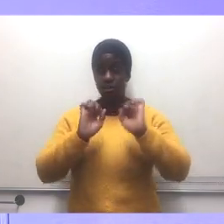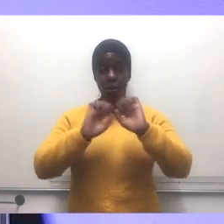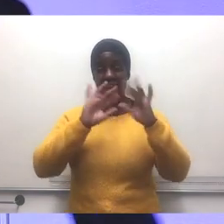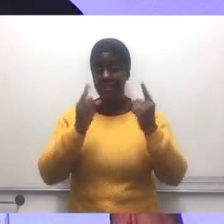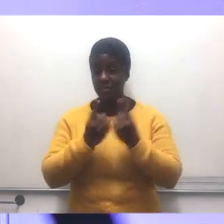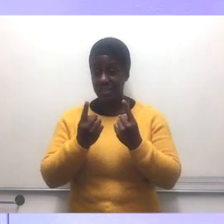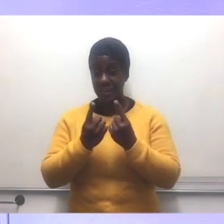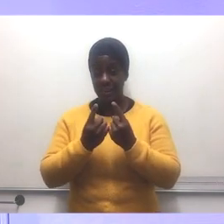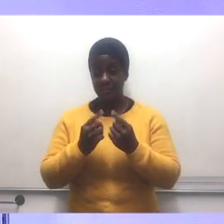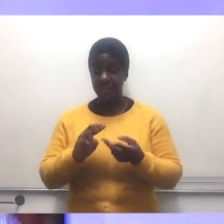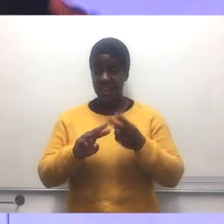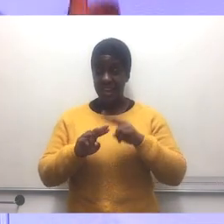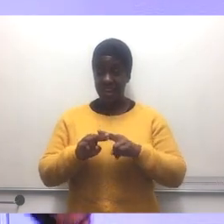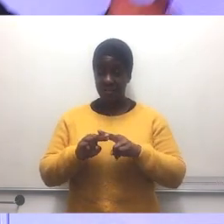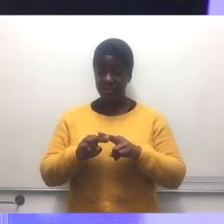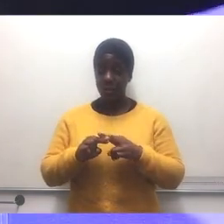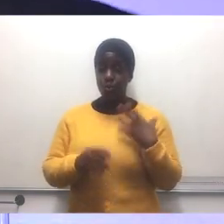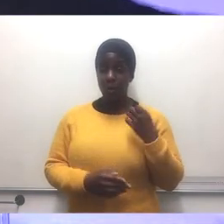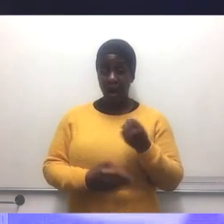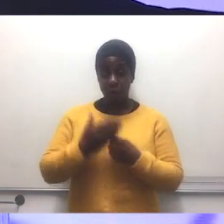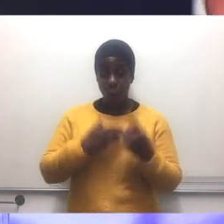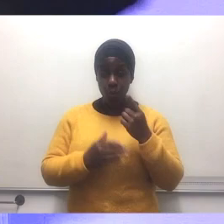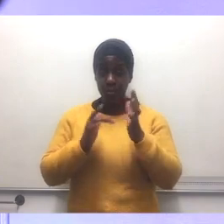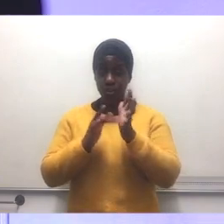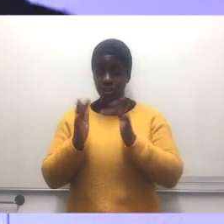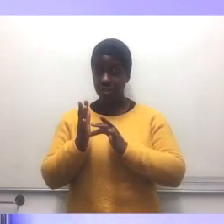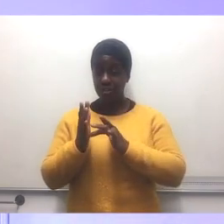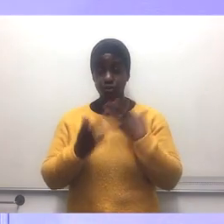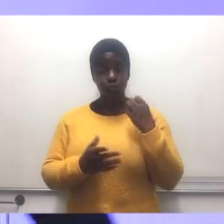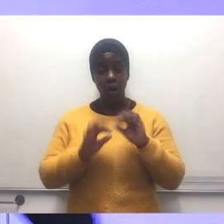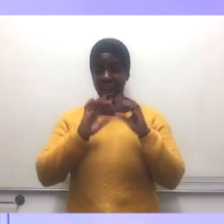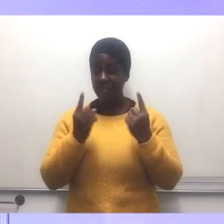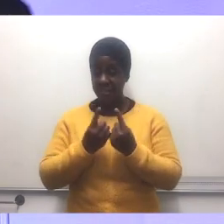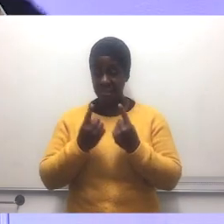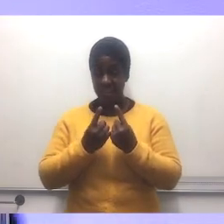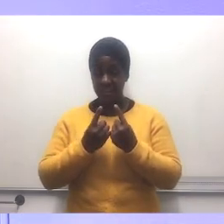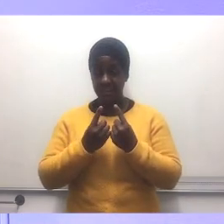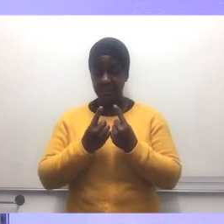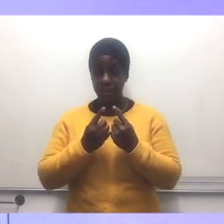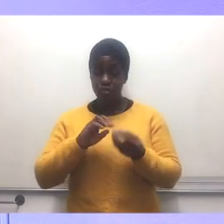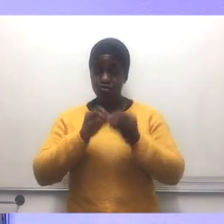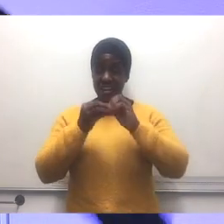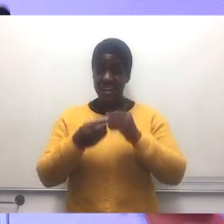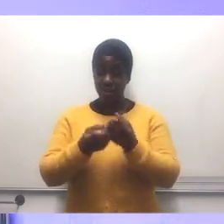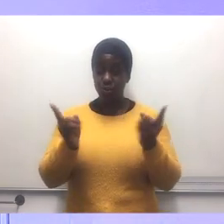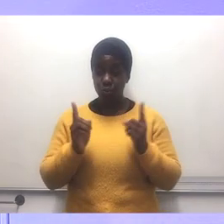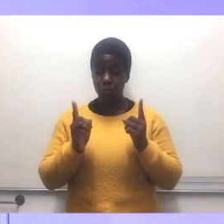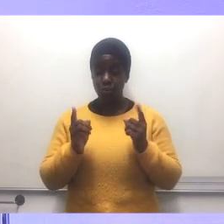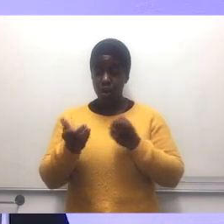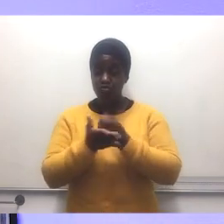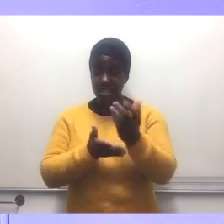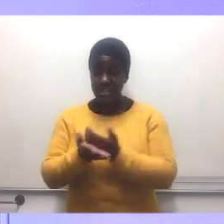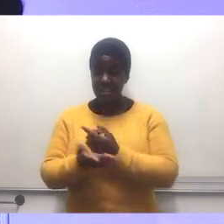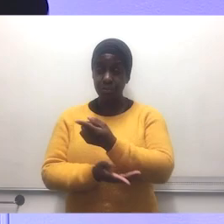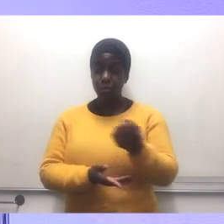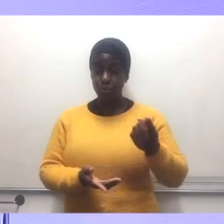everything. If you have only Jesus, you've got everything. He created you. He redeemed you.